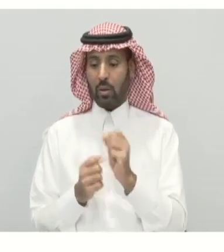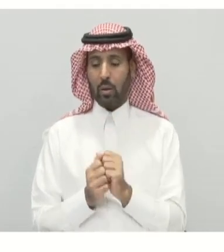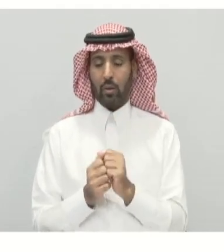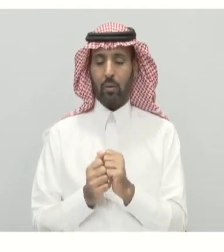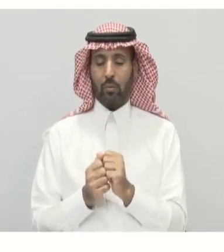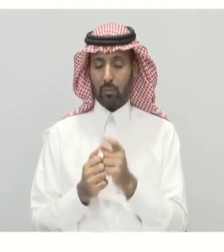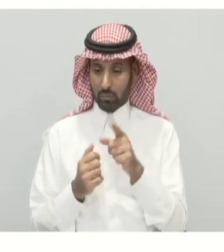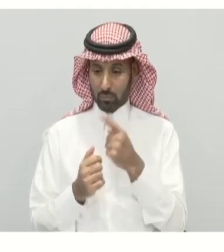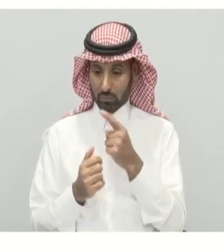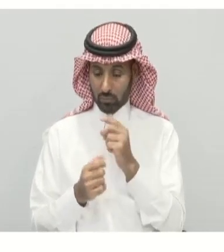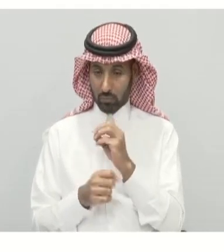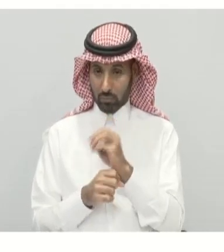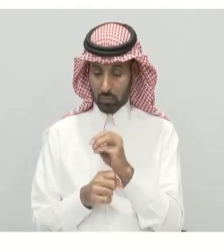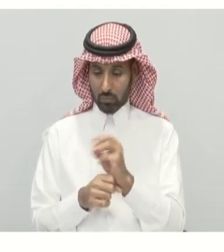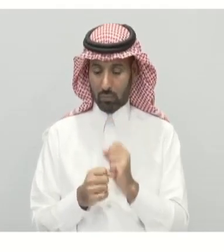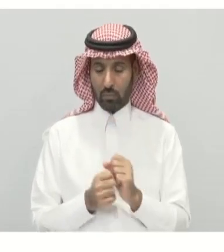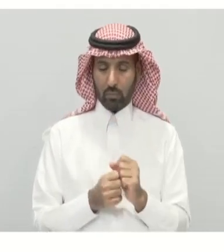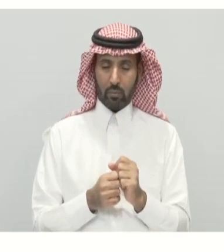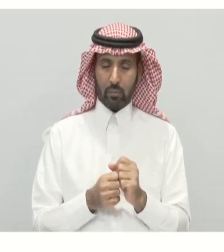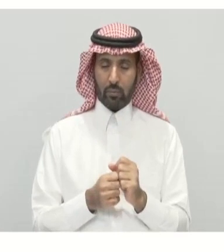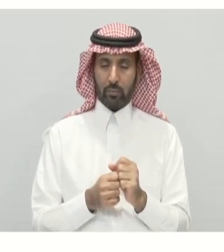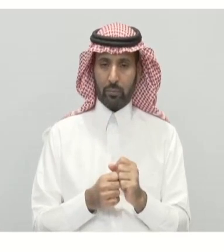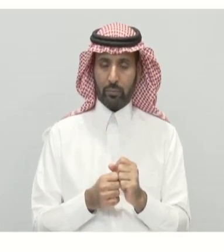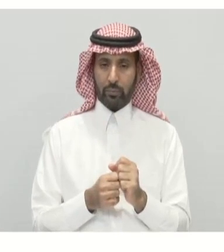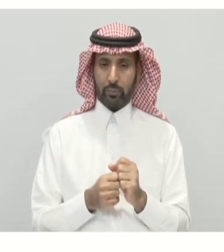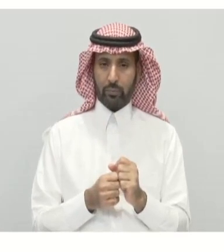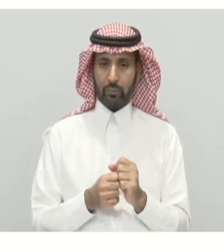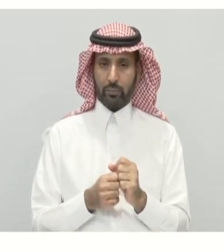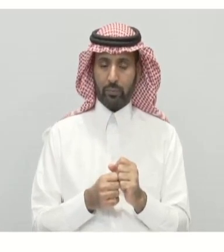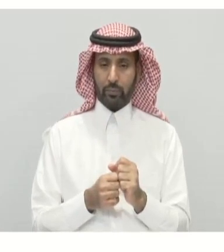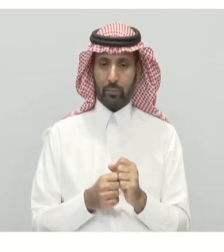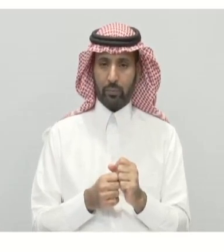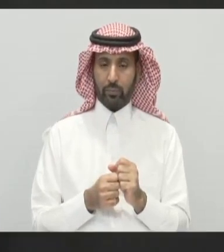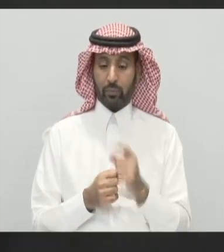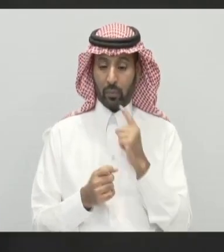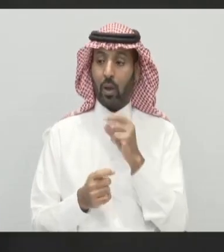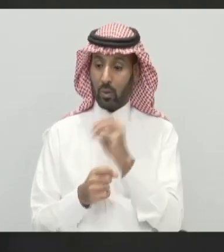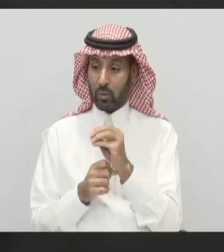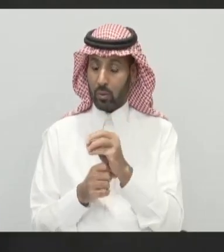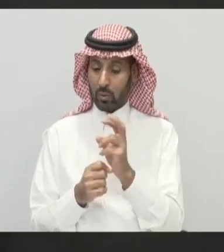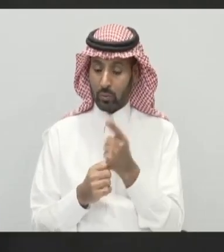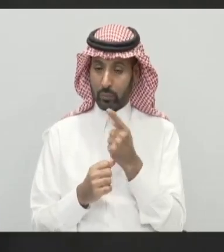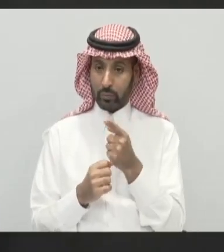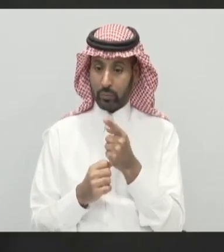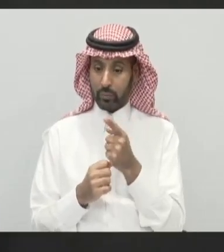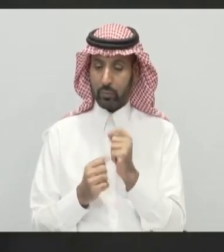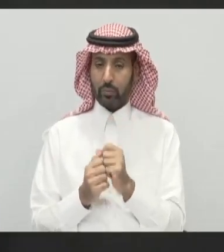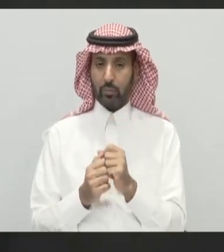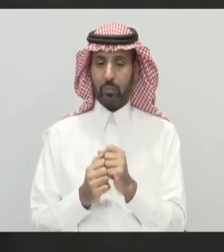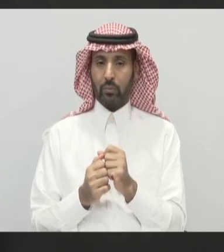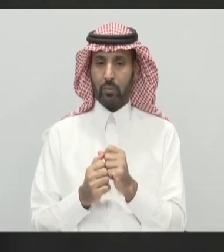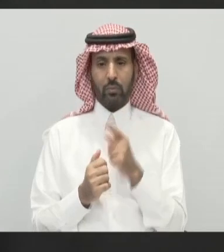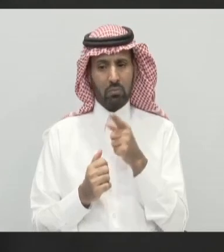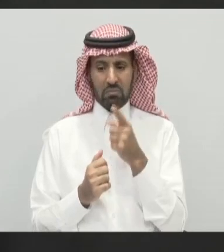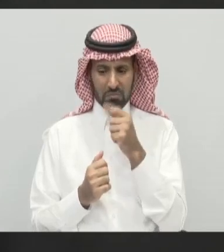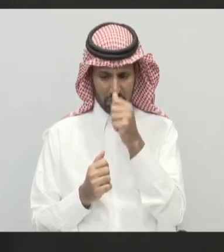be honest, it's an expression that we use to make the statement stronger. Or I will tell you something, it might make you sad.